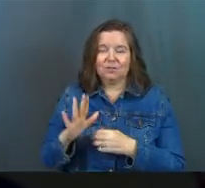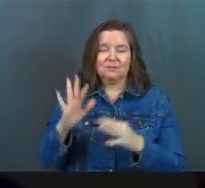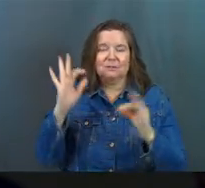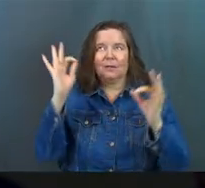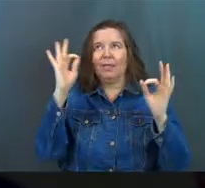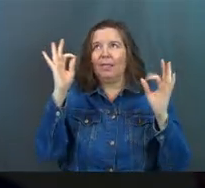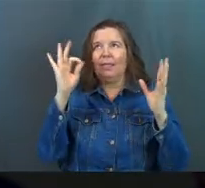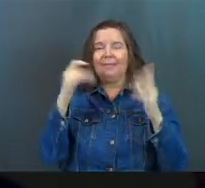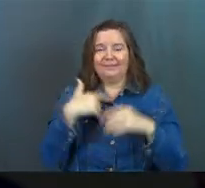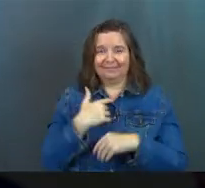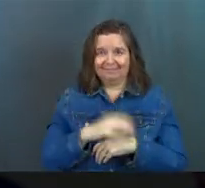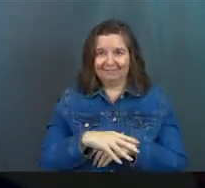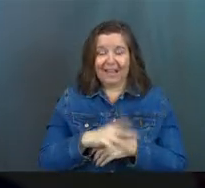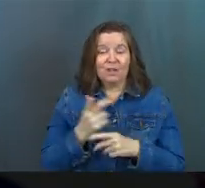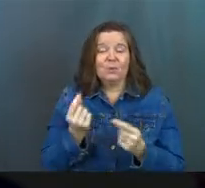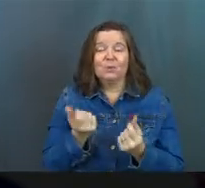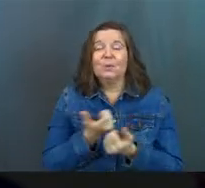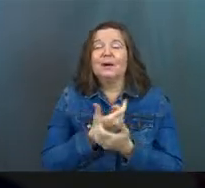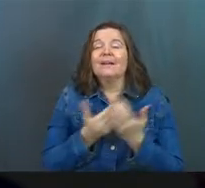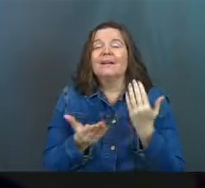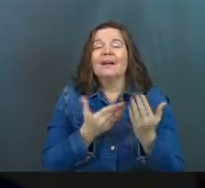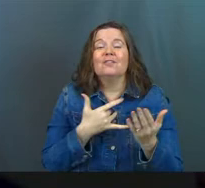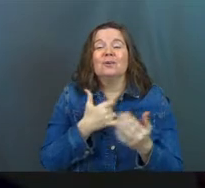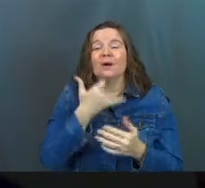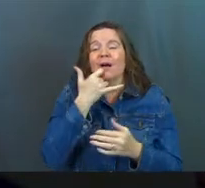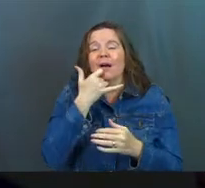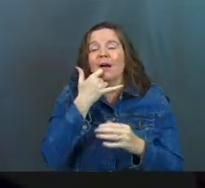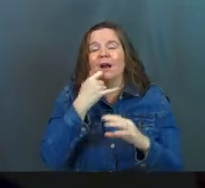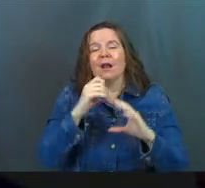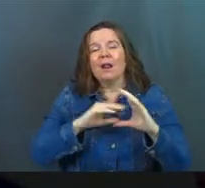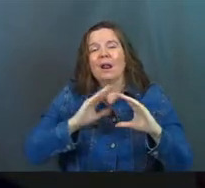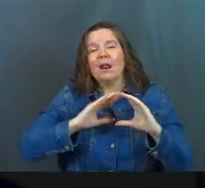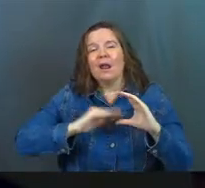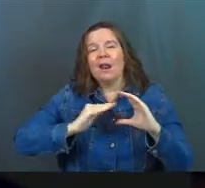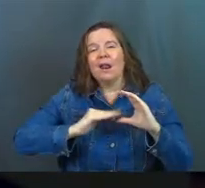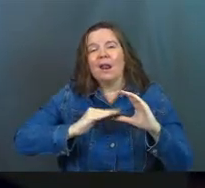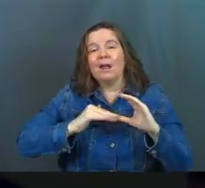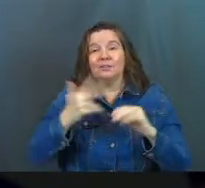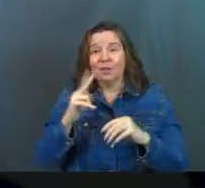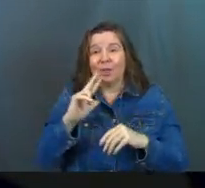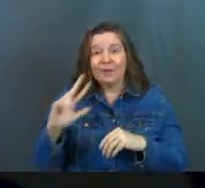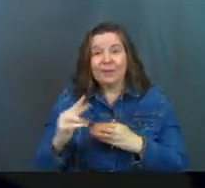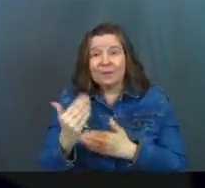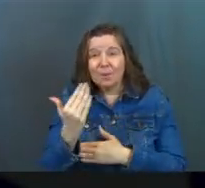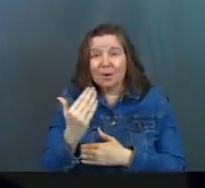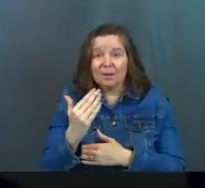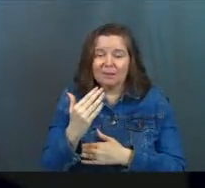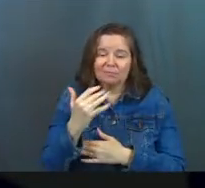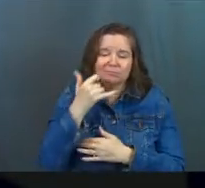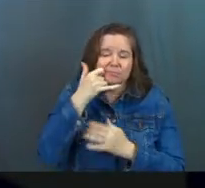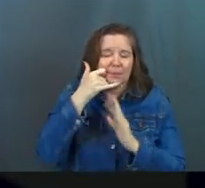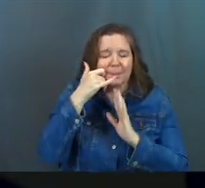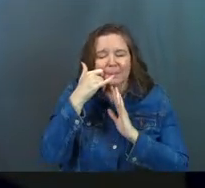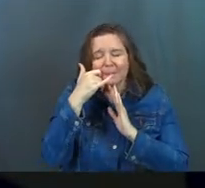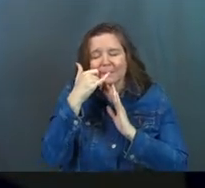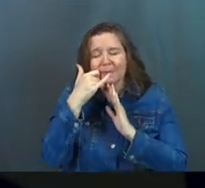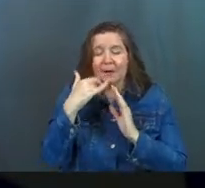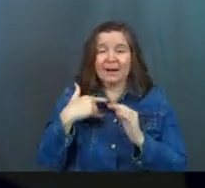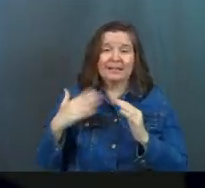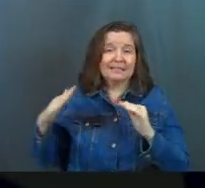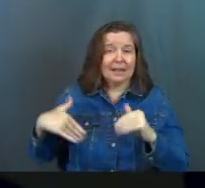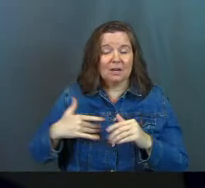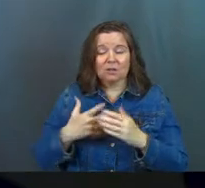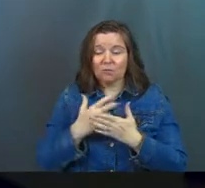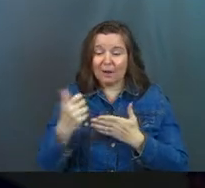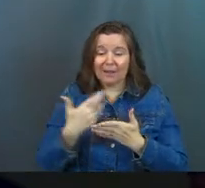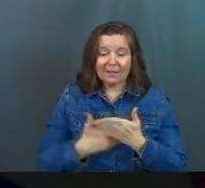way. And you'll get on the phone and you'll talk till 3 a.m, won't you? And it's like, and it's so late, and you've run out of things